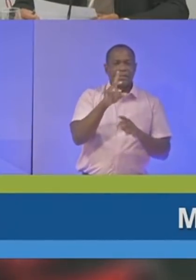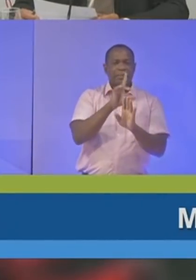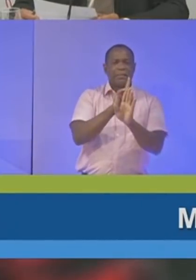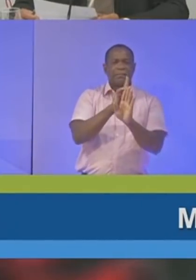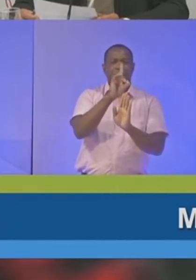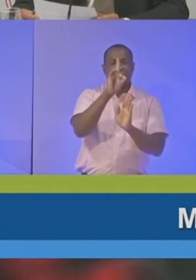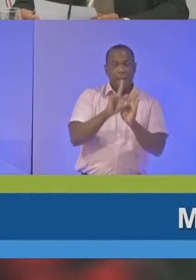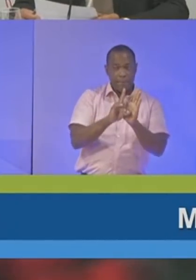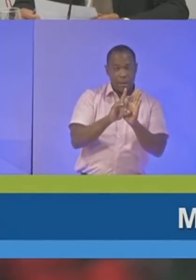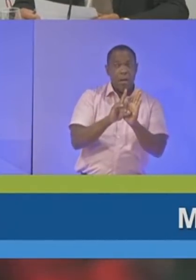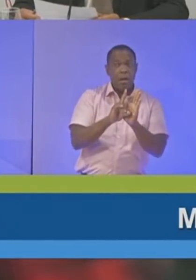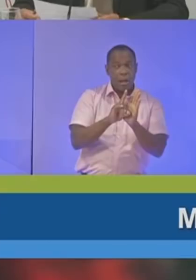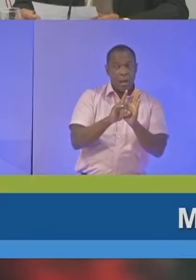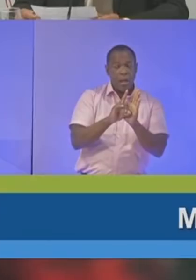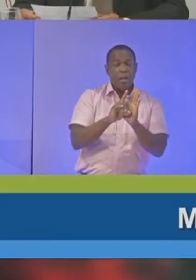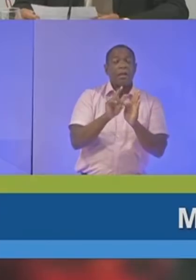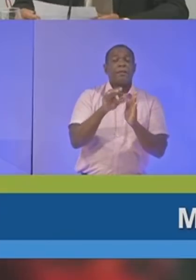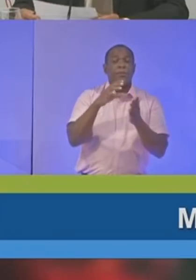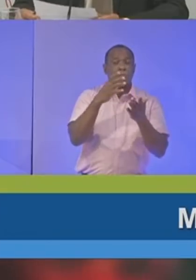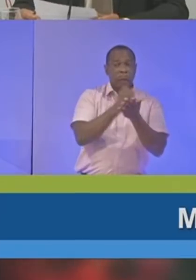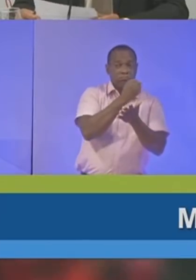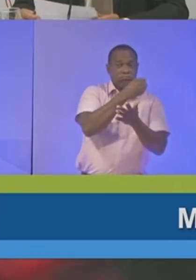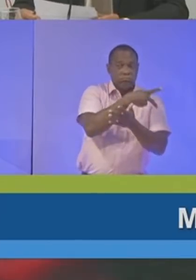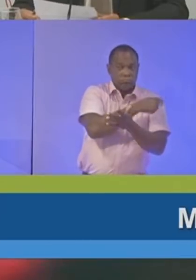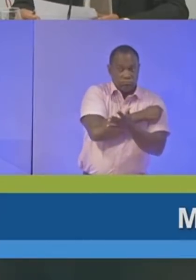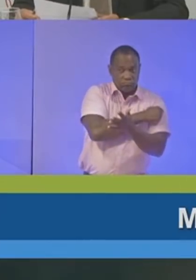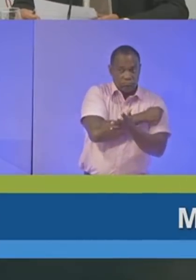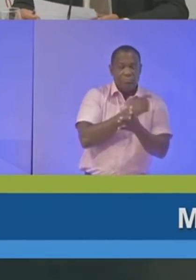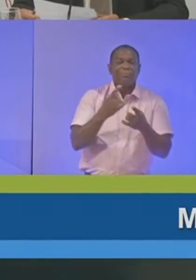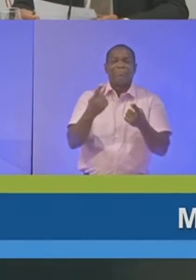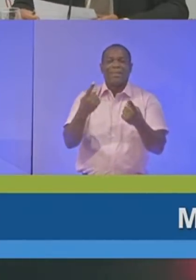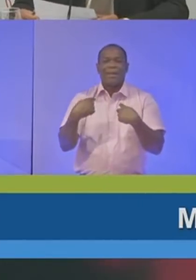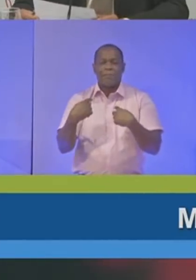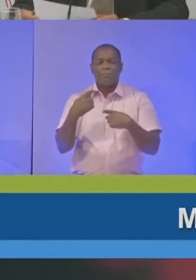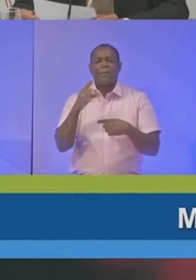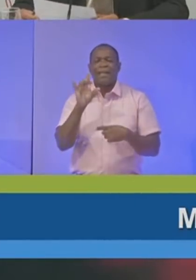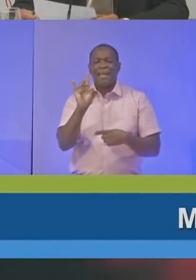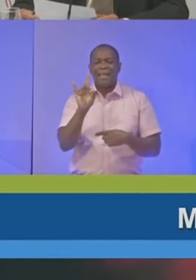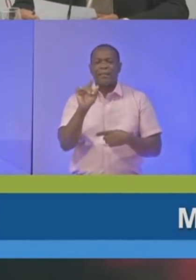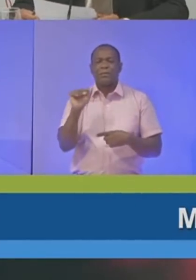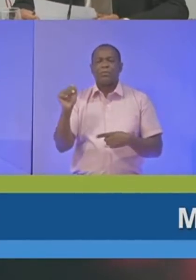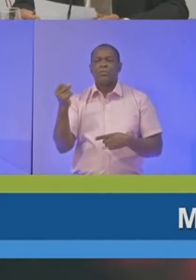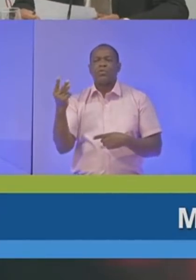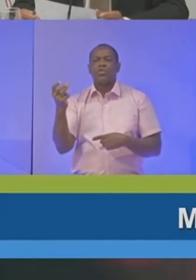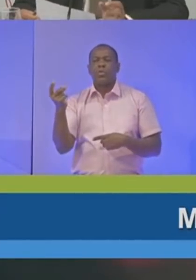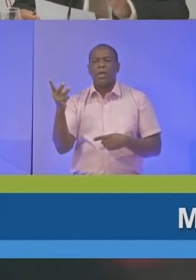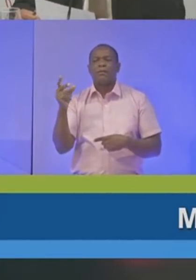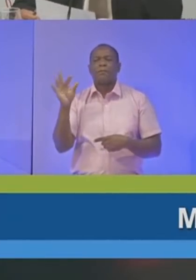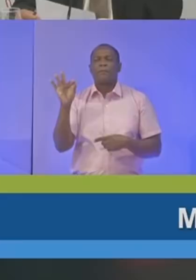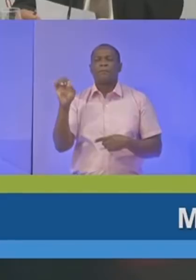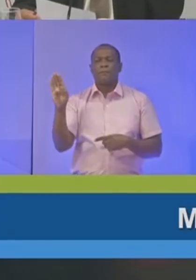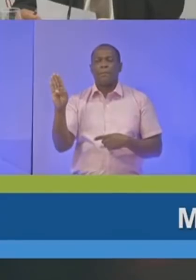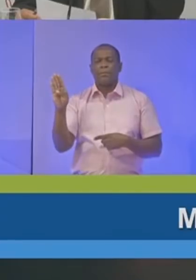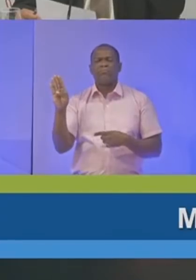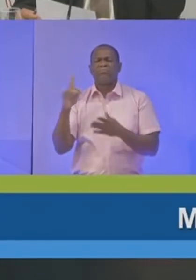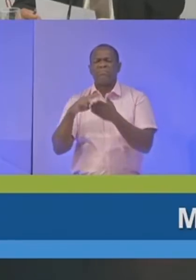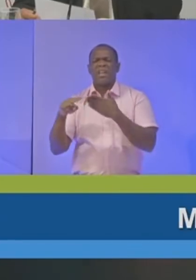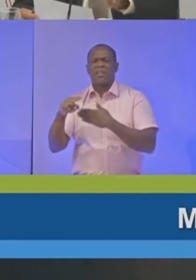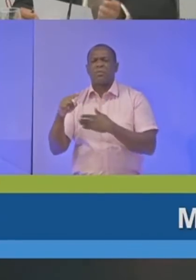your shot then, you come in between the 8th to 12th of February, so that's from next week,